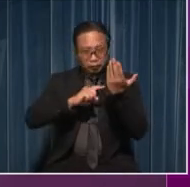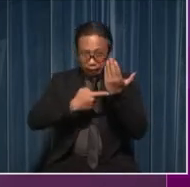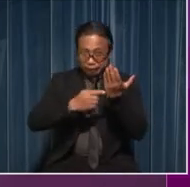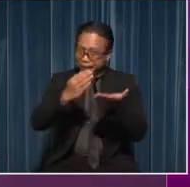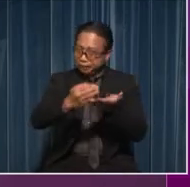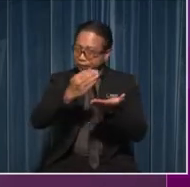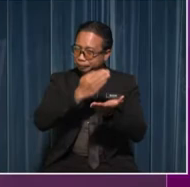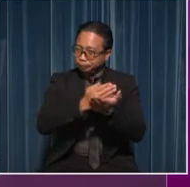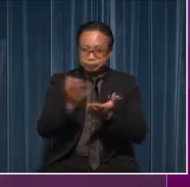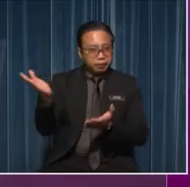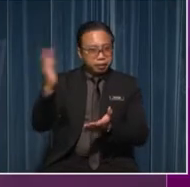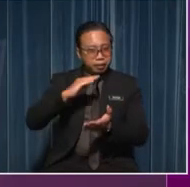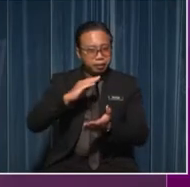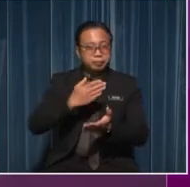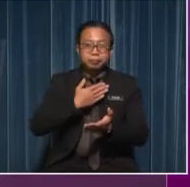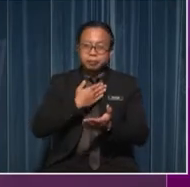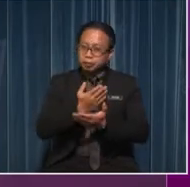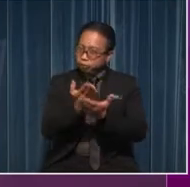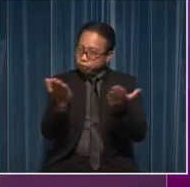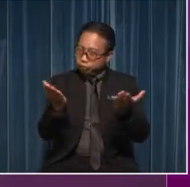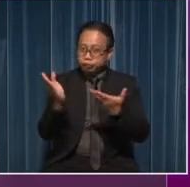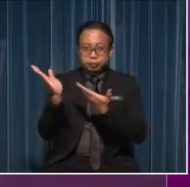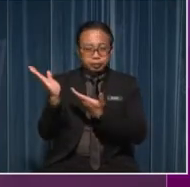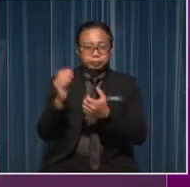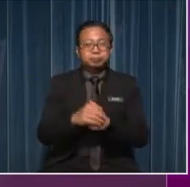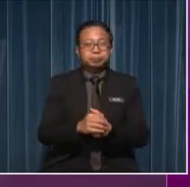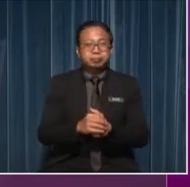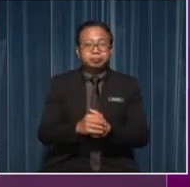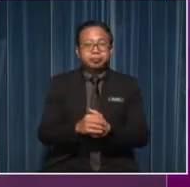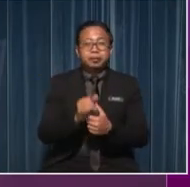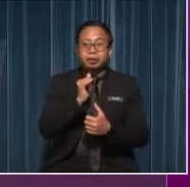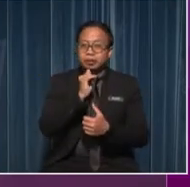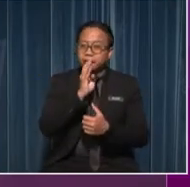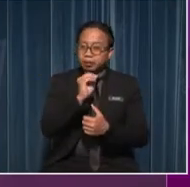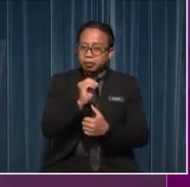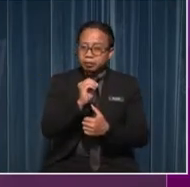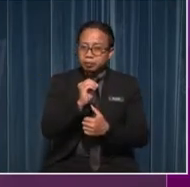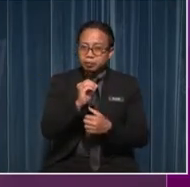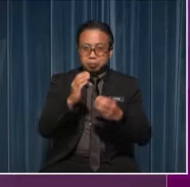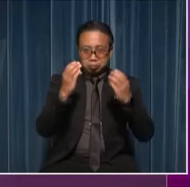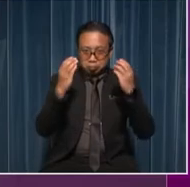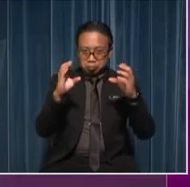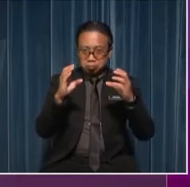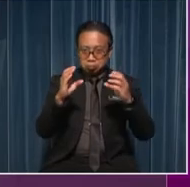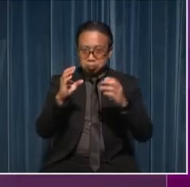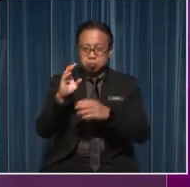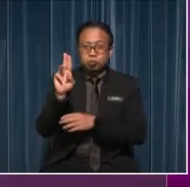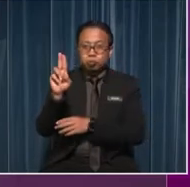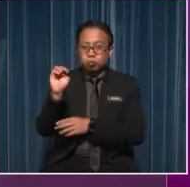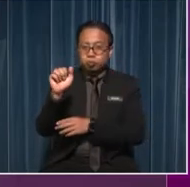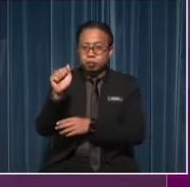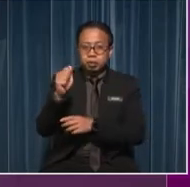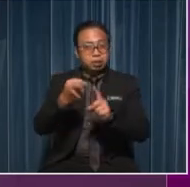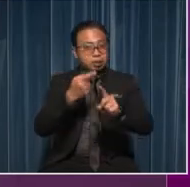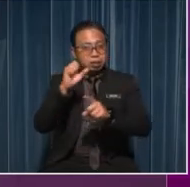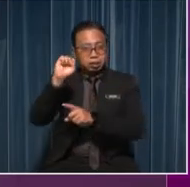lesson, let me introduce myself. I am Uma Dewi, daughter of Mohan, from SJKT